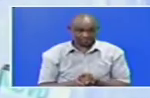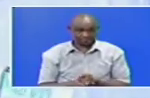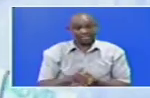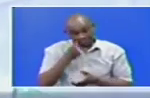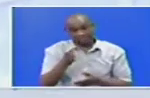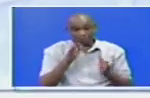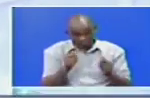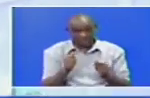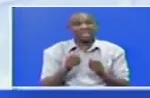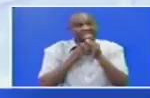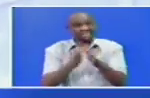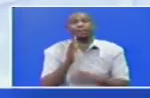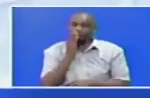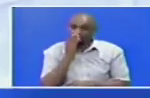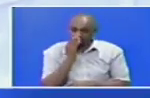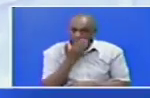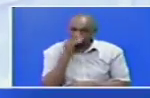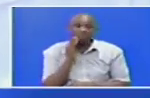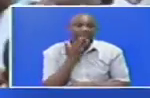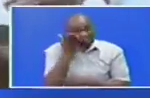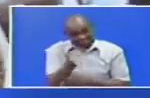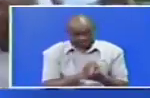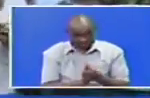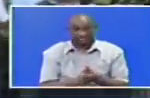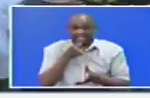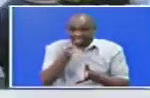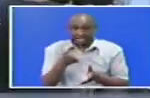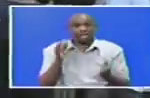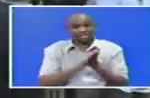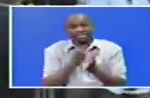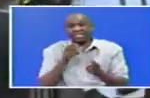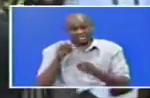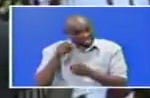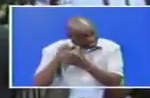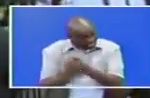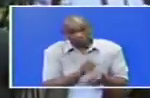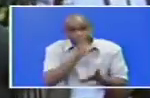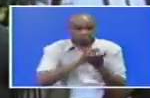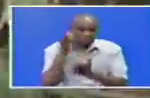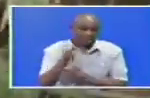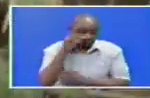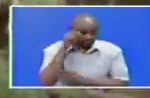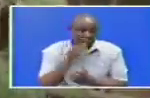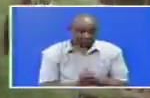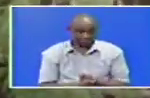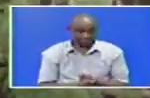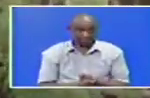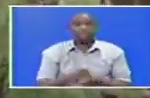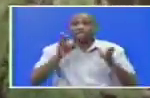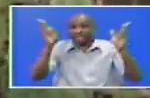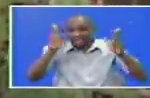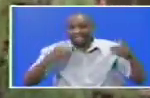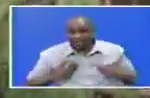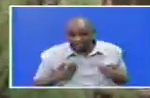led by their party leader Musalia Mudavadi. They made their way at Maweni Grounds, Nyali constituency in Mombasa. Muko tayari?